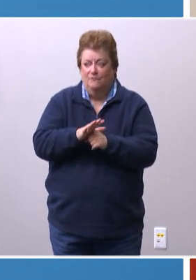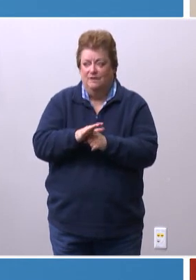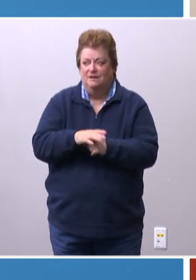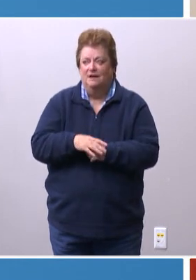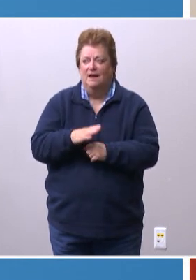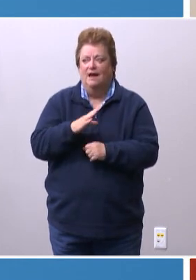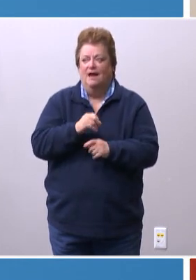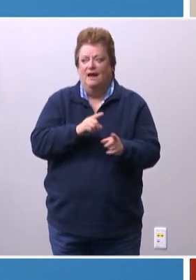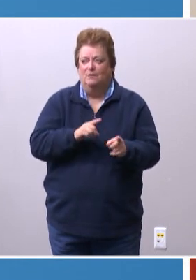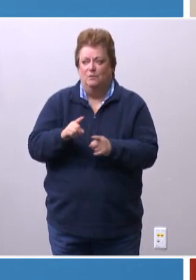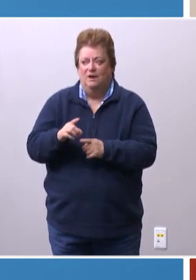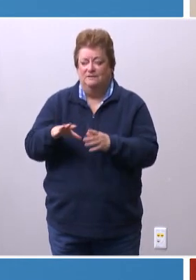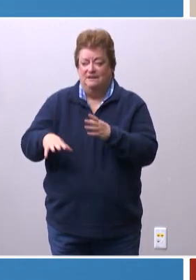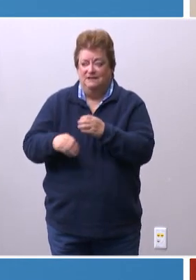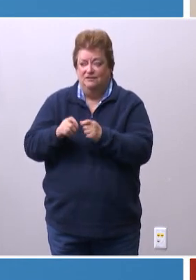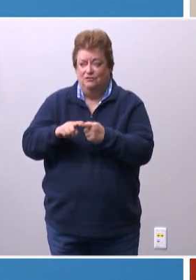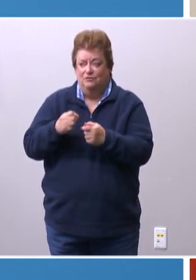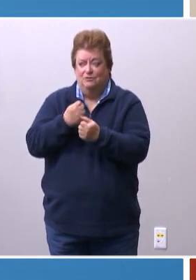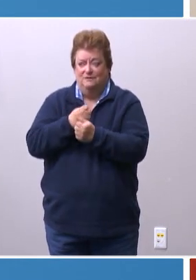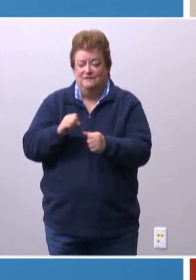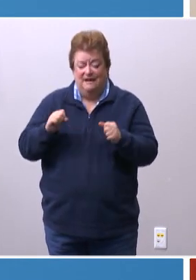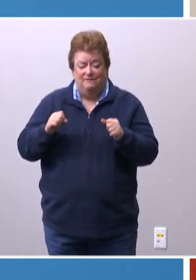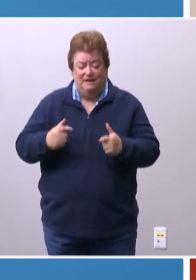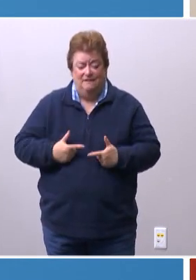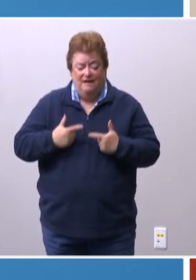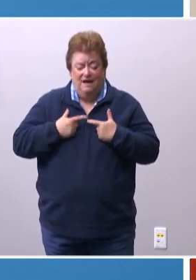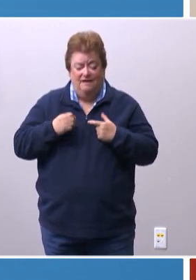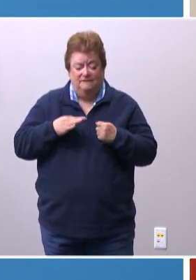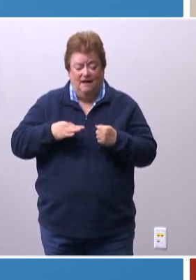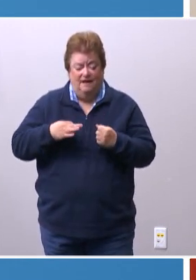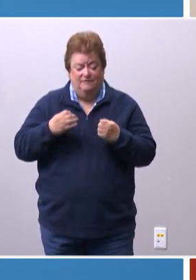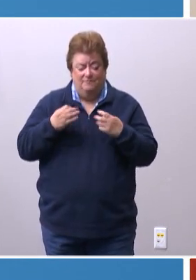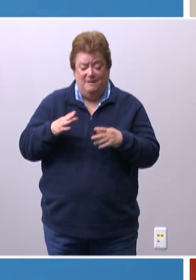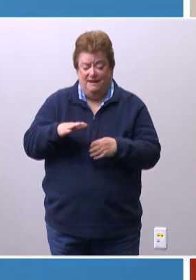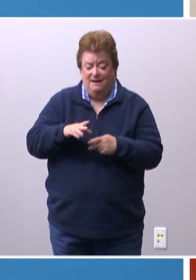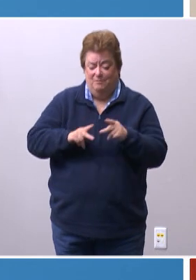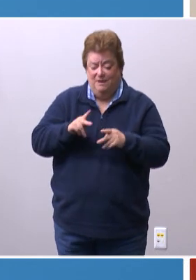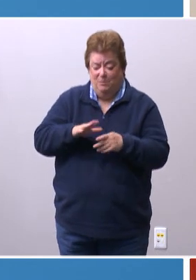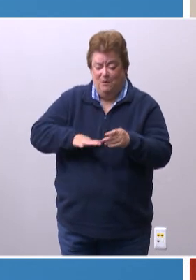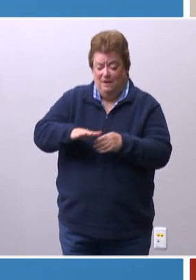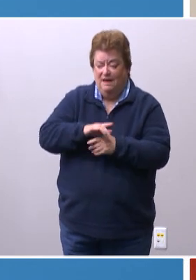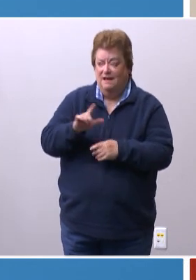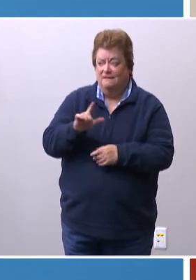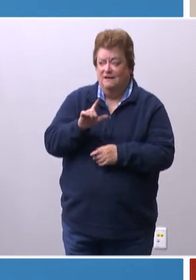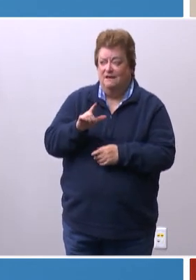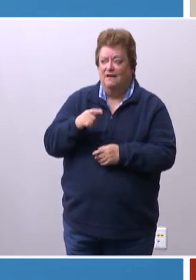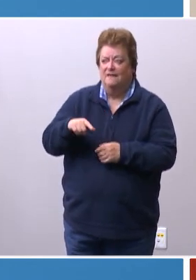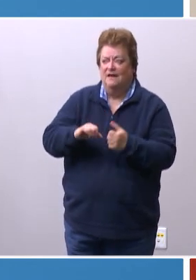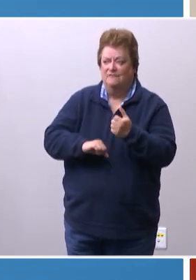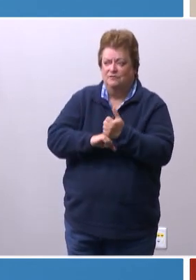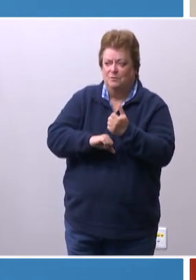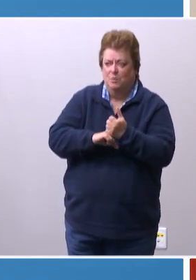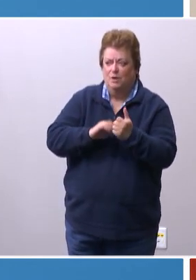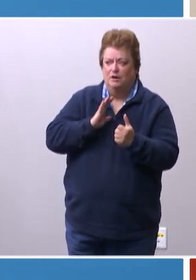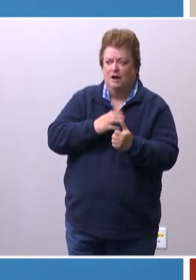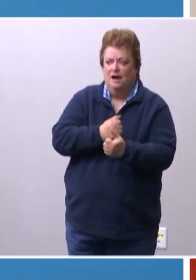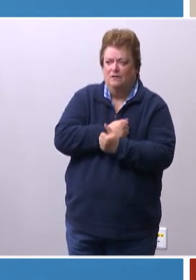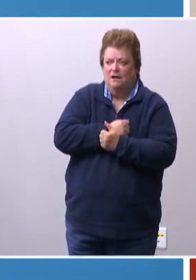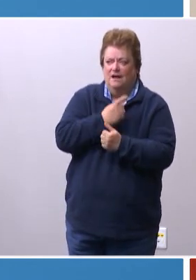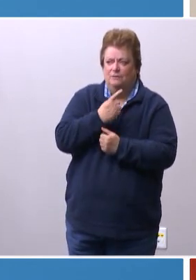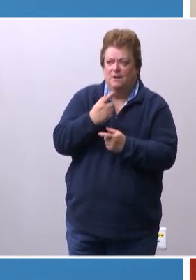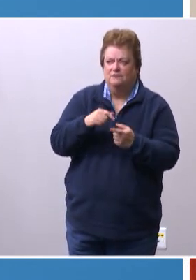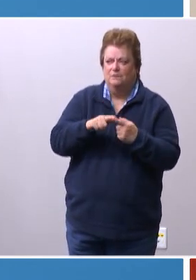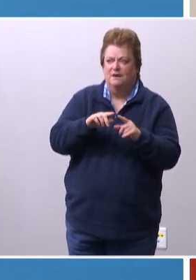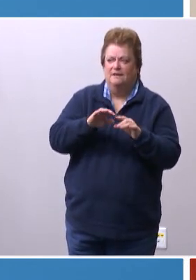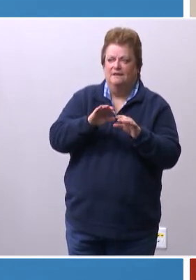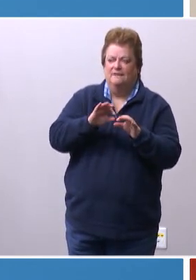whereas, in addition to saving the lives of many area residents, hospital heroes often have supported our loved ones when family